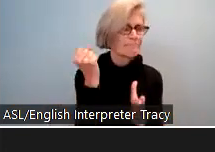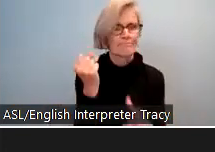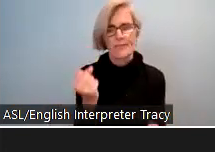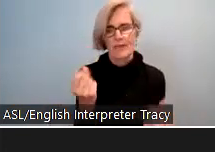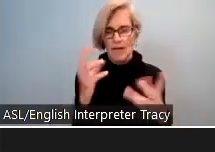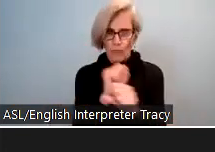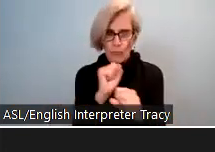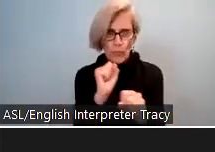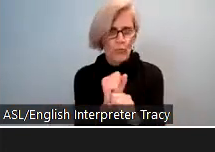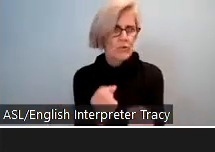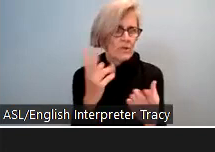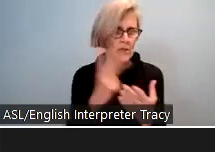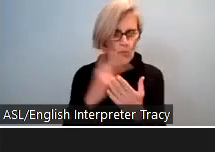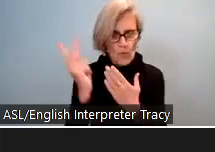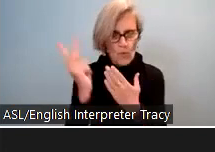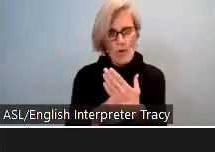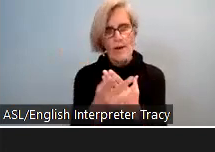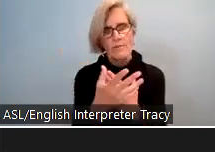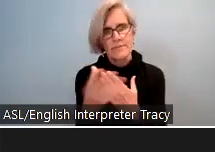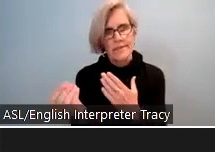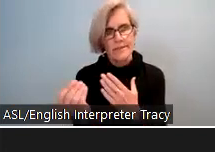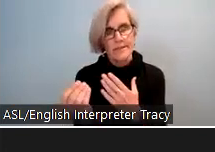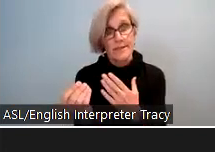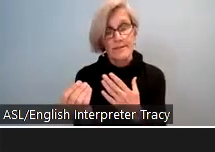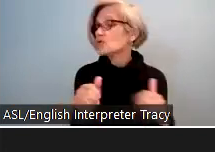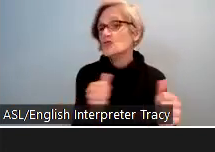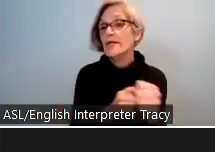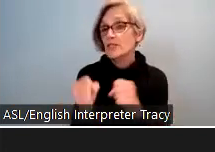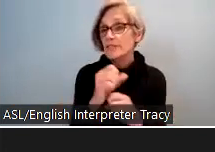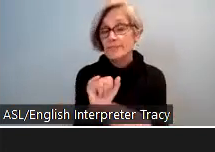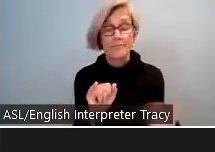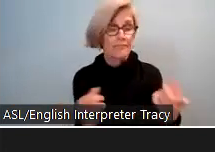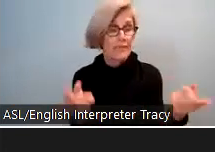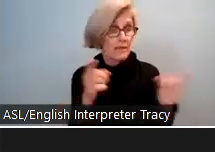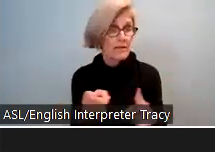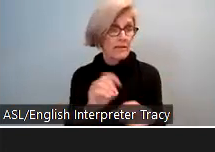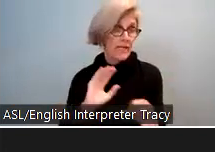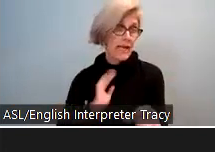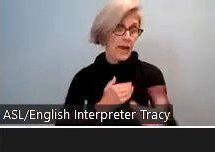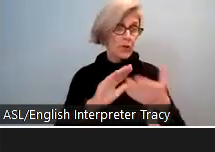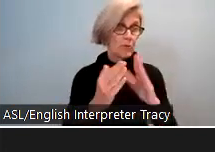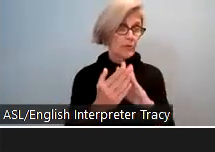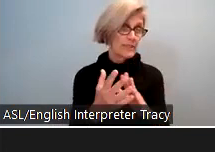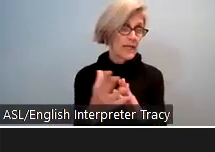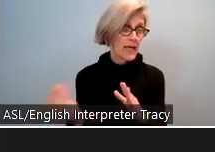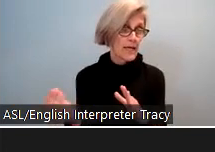and programs and strategies that are occurring in our communities and